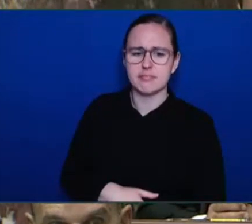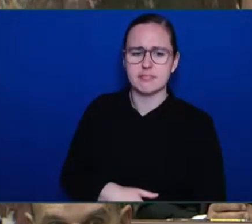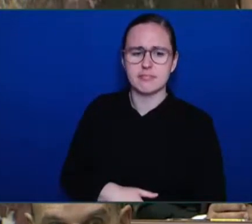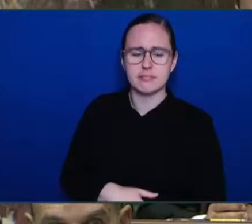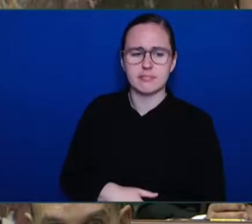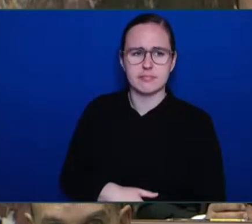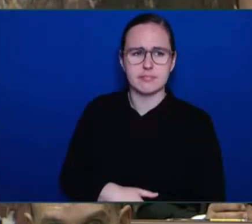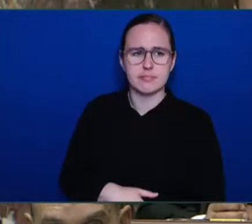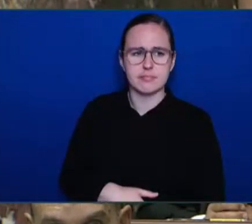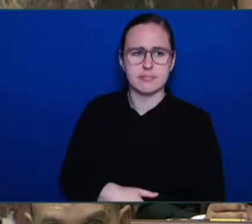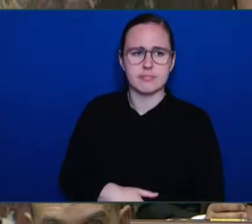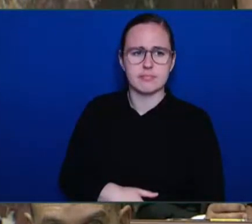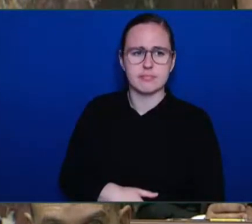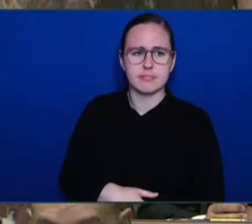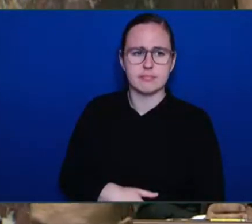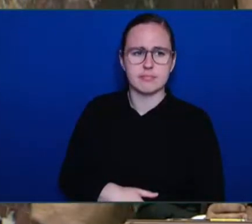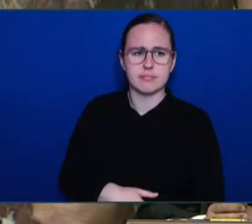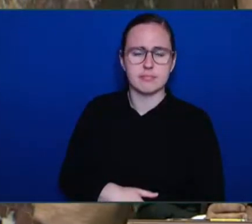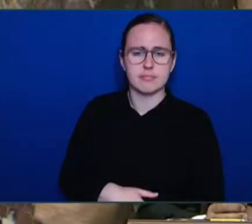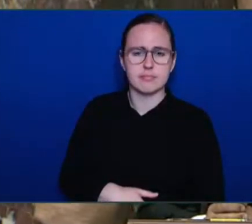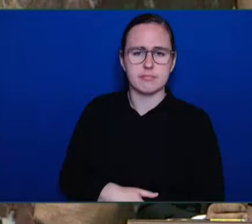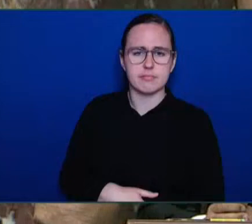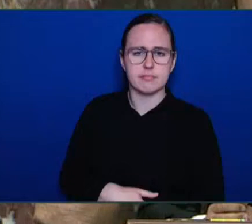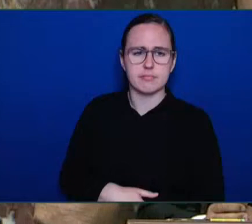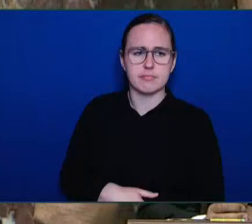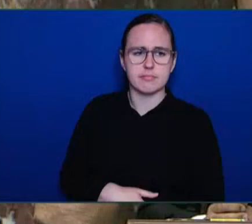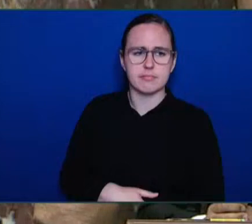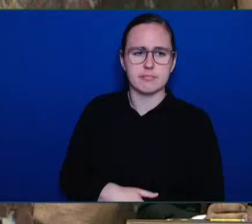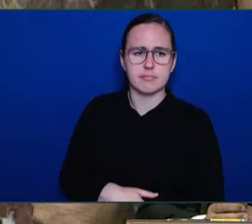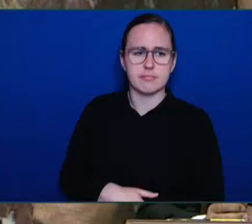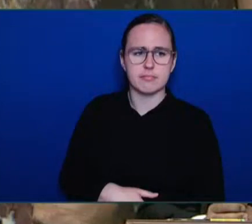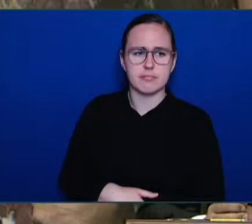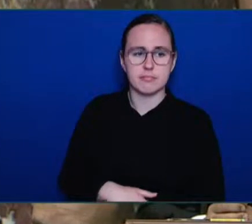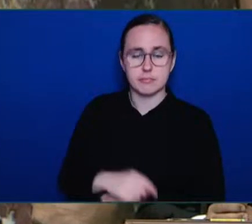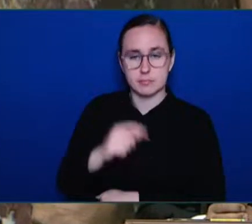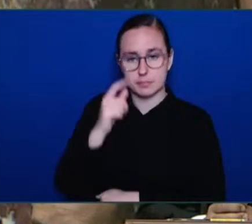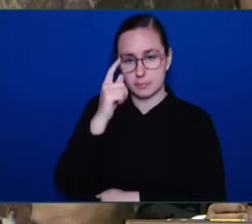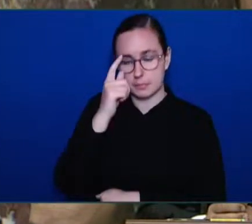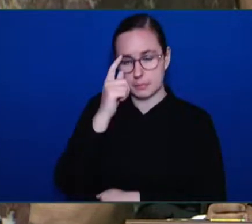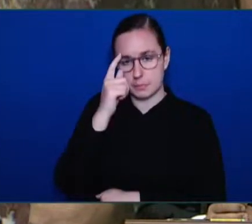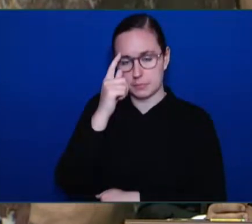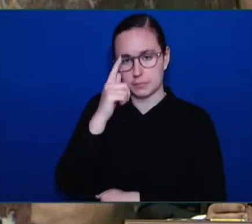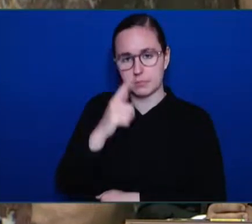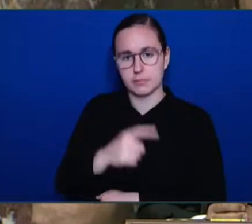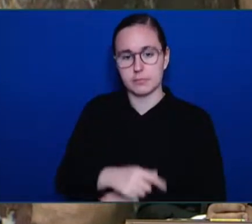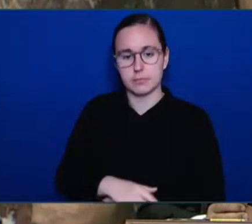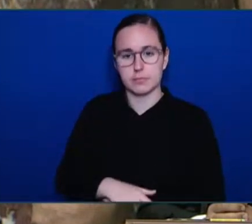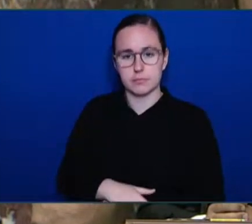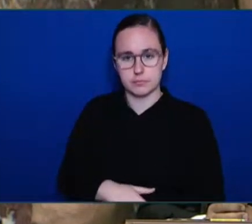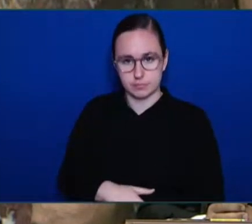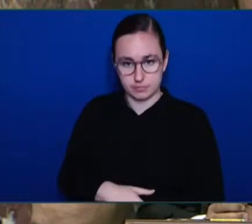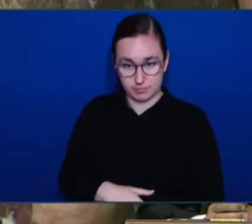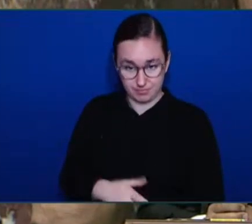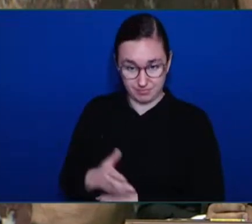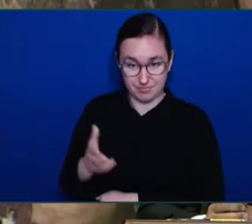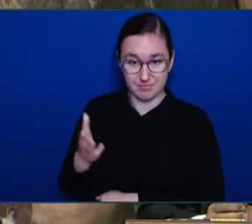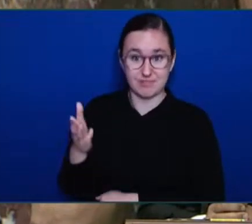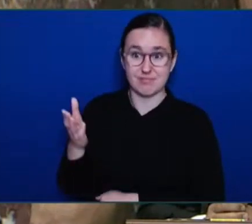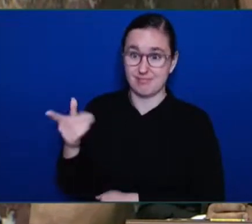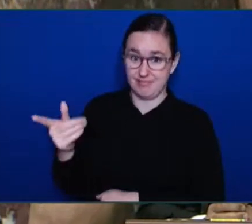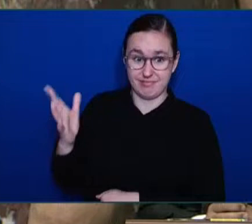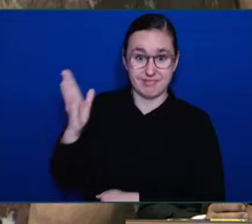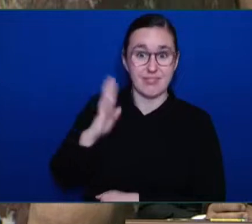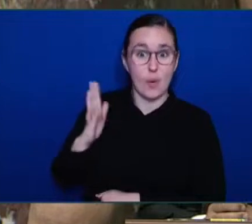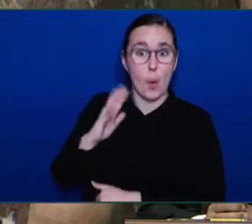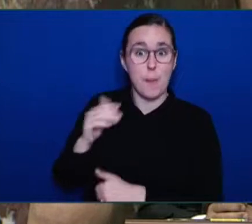Mr. Lepard knows the streets of Vancouver better than probably any police officer. Members, and order. I would suggest, Mr.